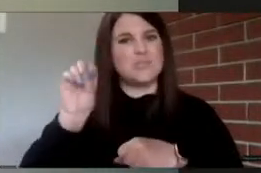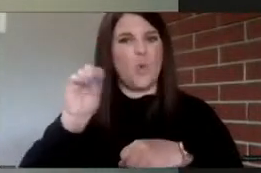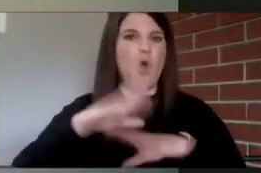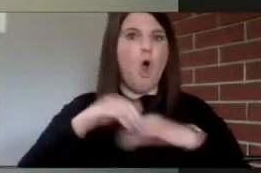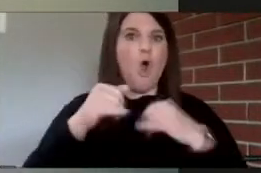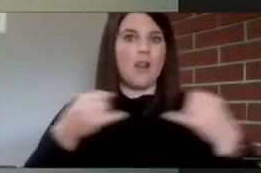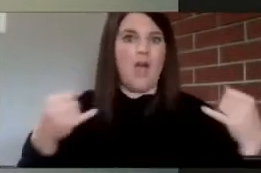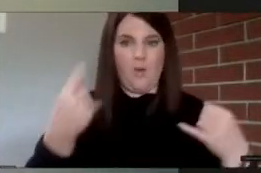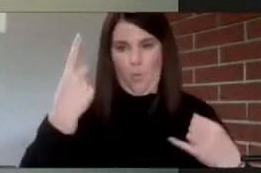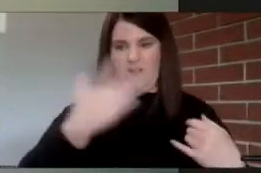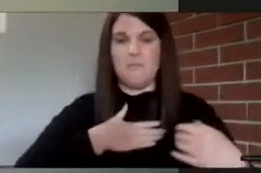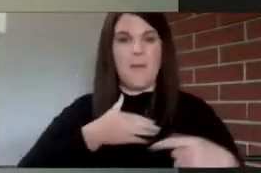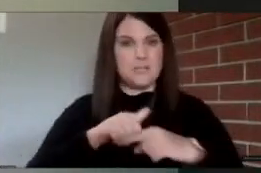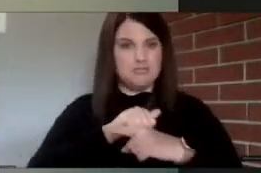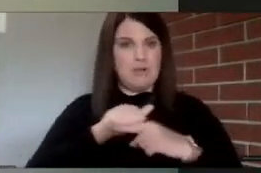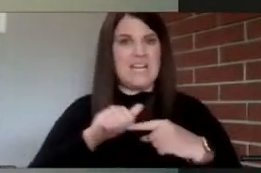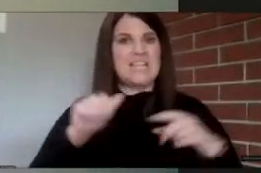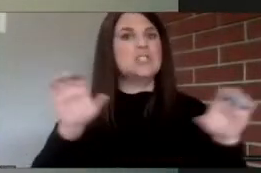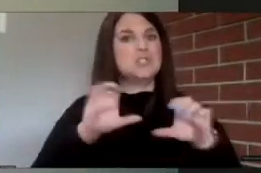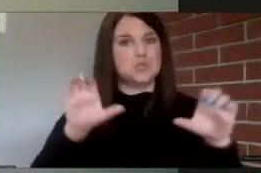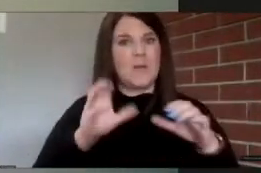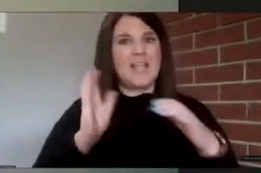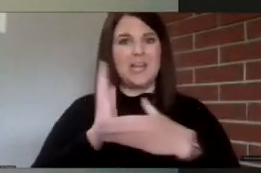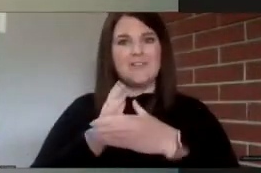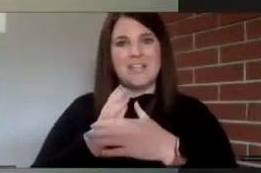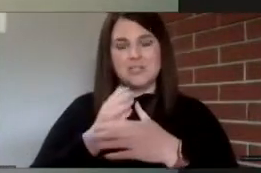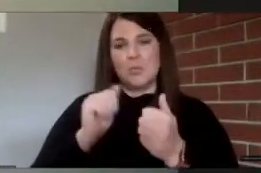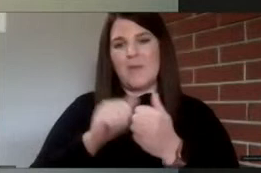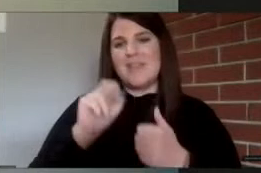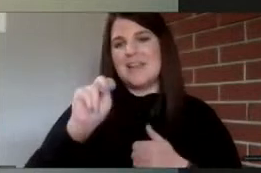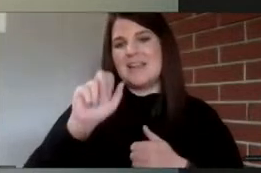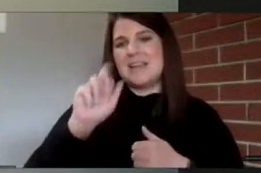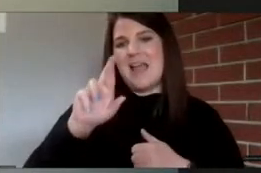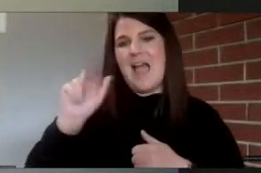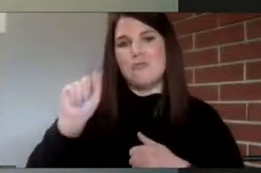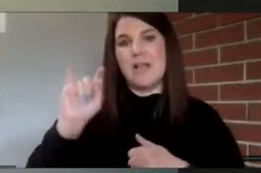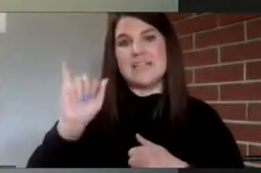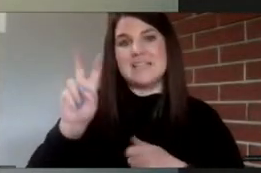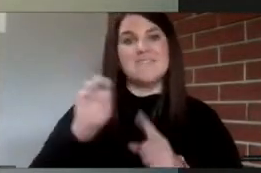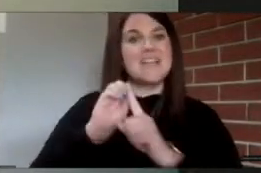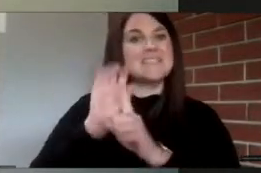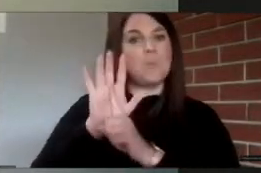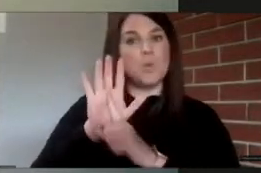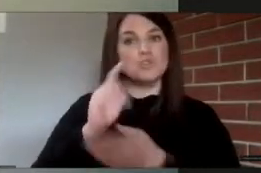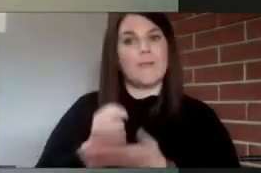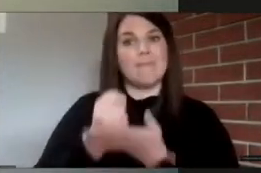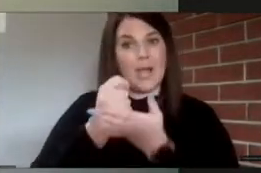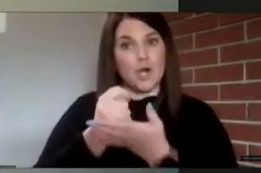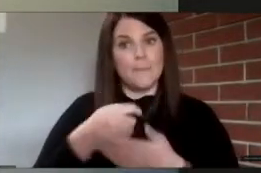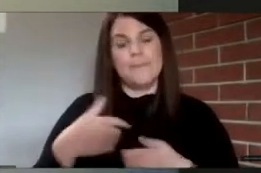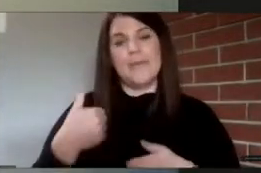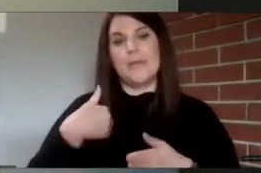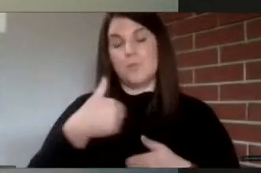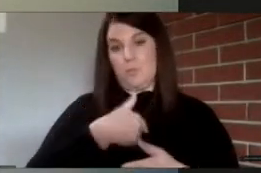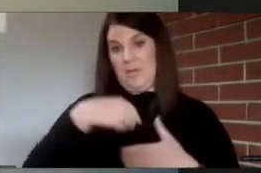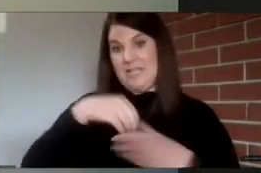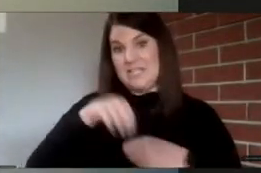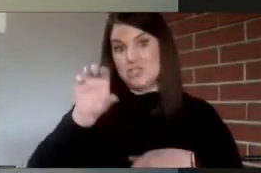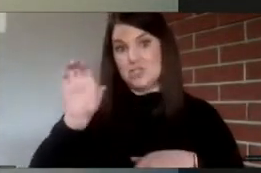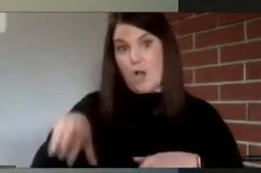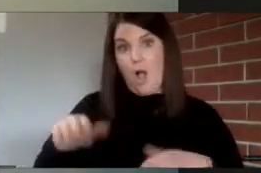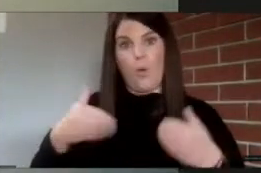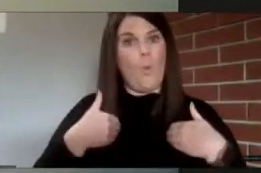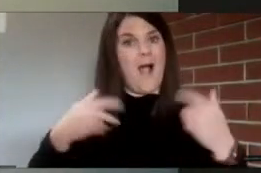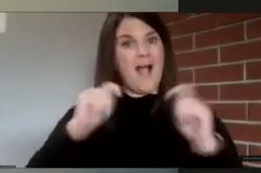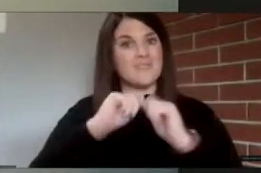is doing a similar parallel intervention with narrative exposure therapy. We are in Chicago, we have teams